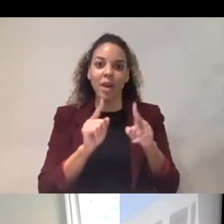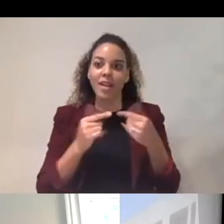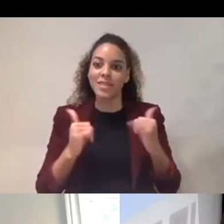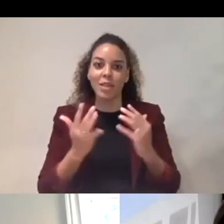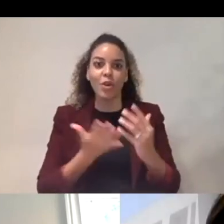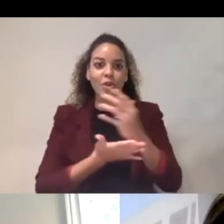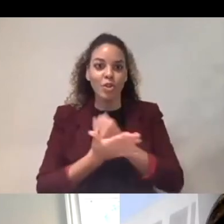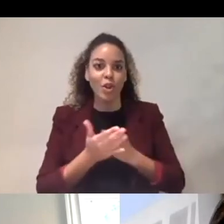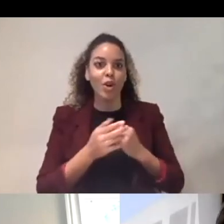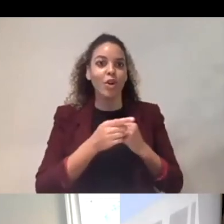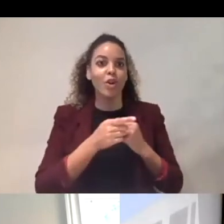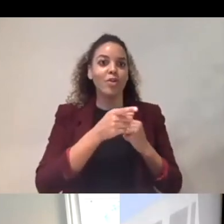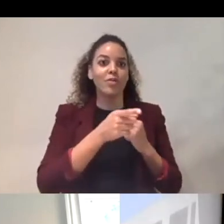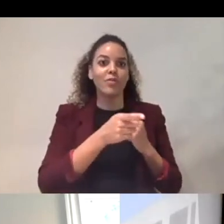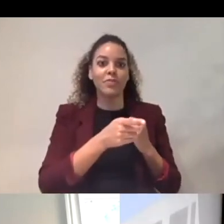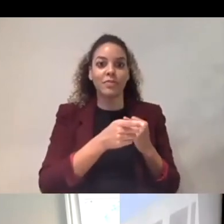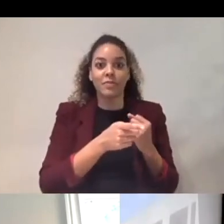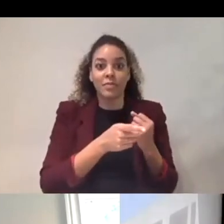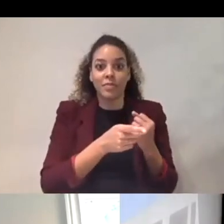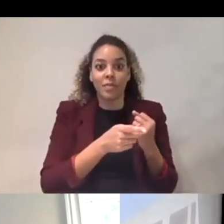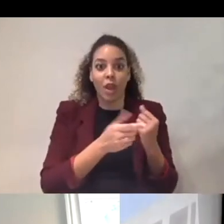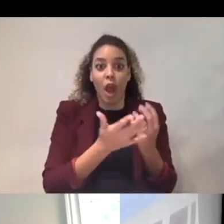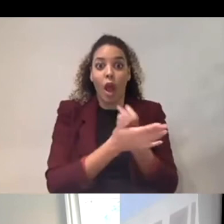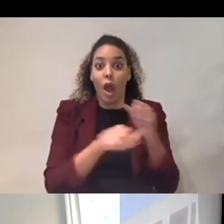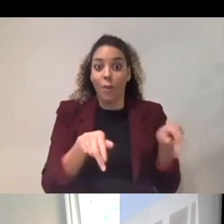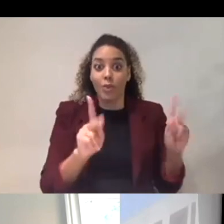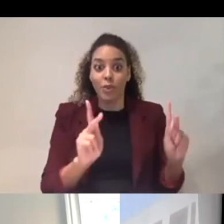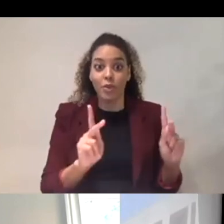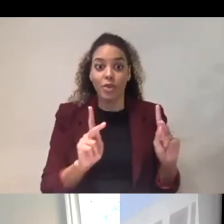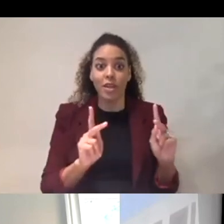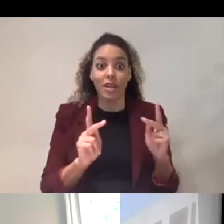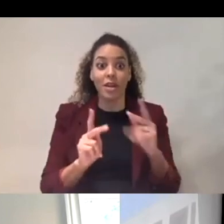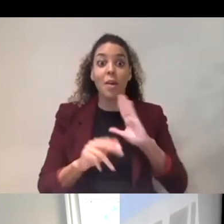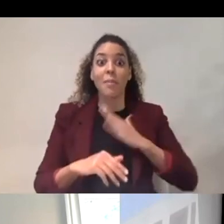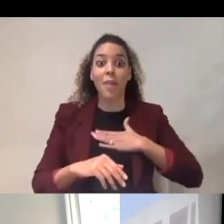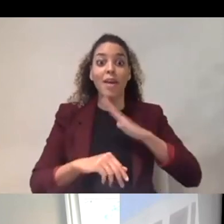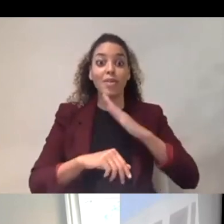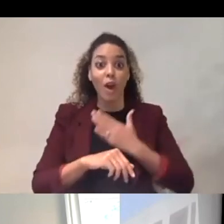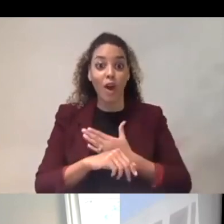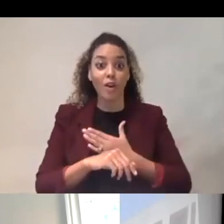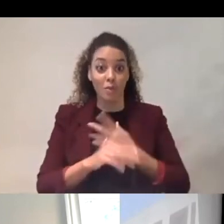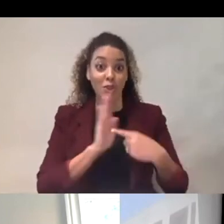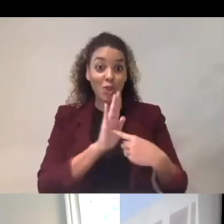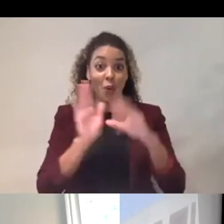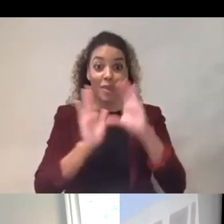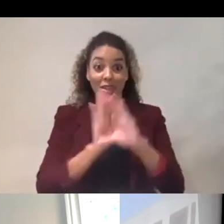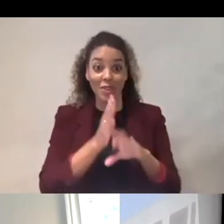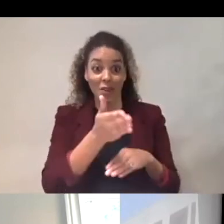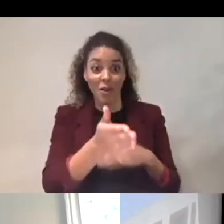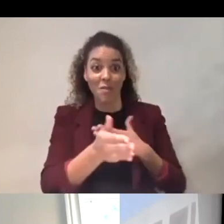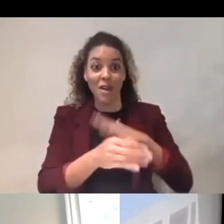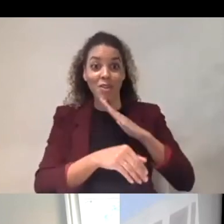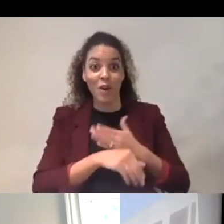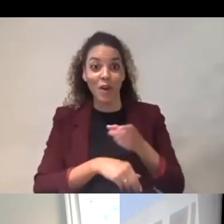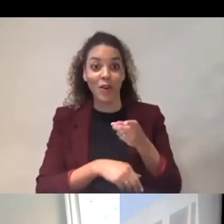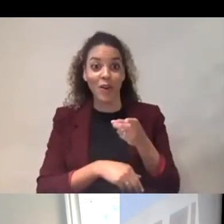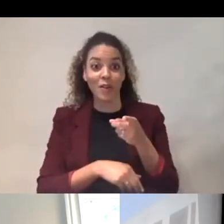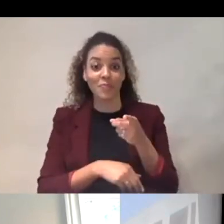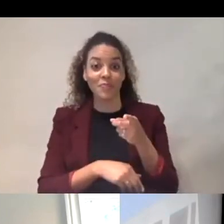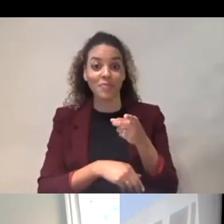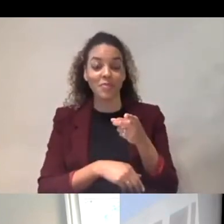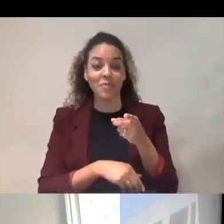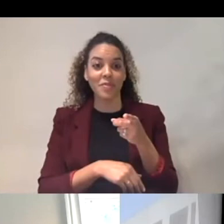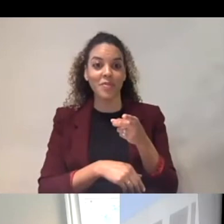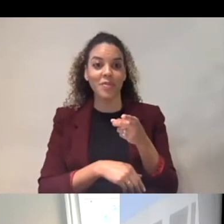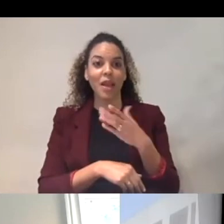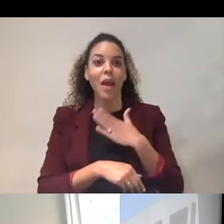daughter, let me show you a photo of my daughter, actually, I keep on my desk. This expresses to me neurodiversity. My daughter looks